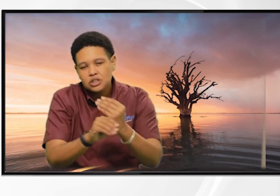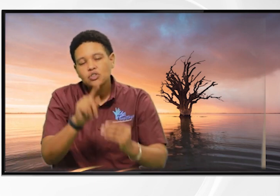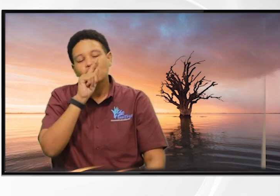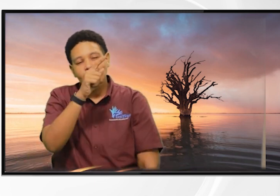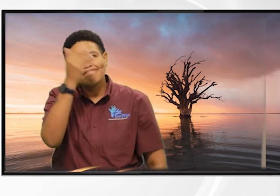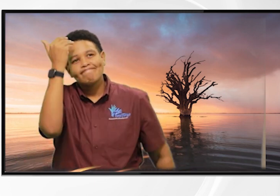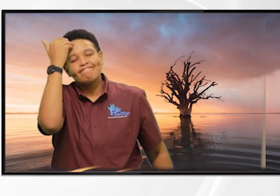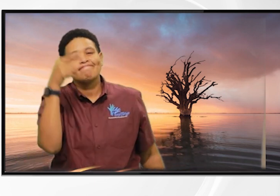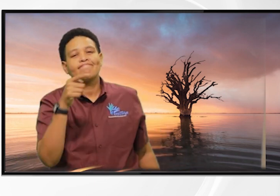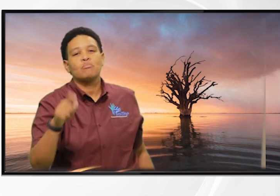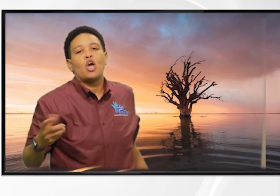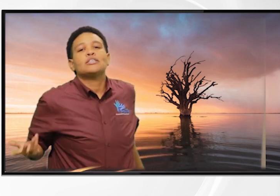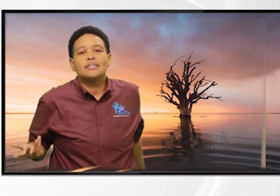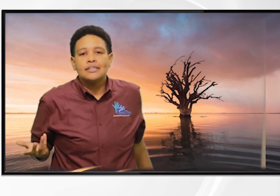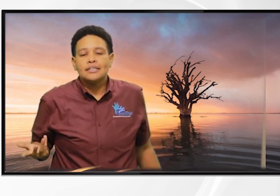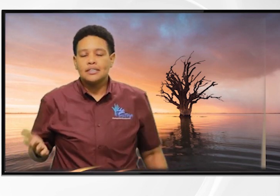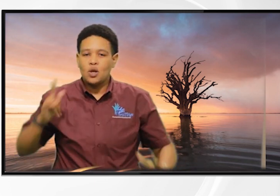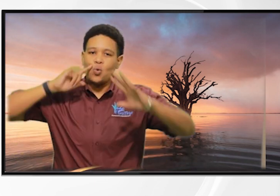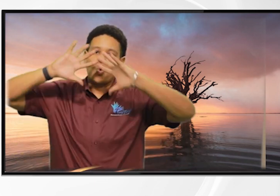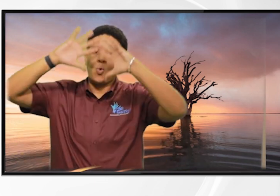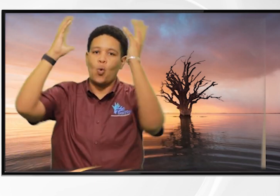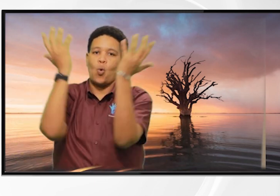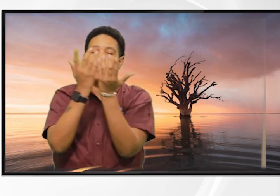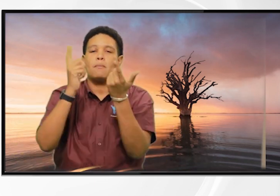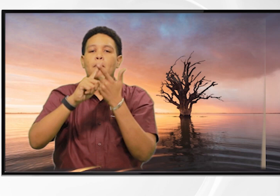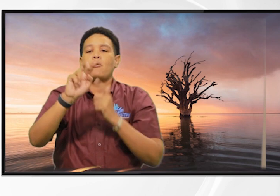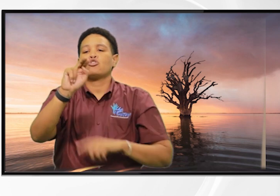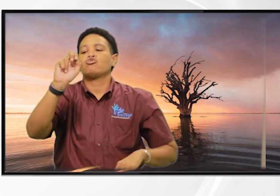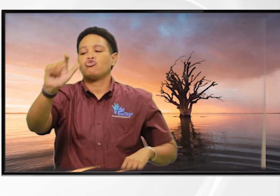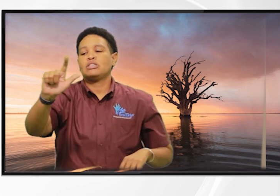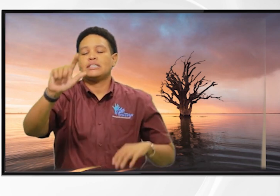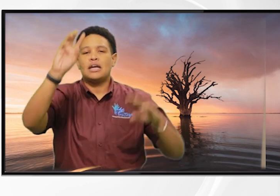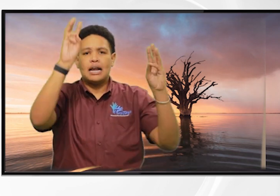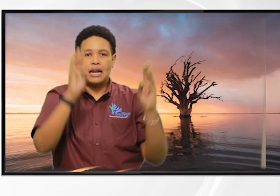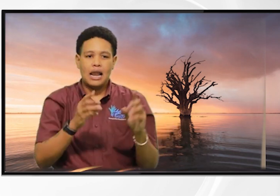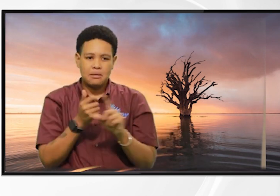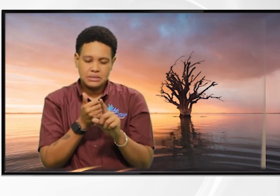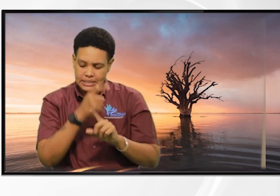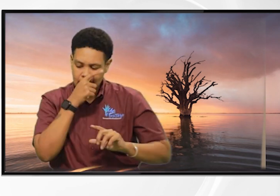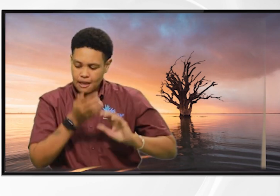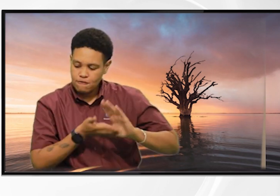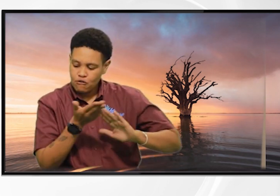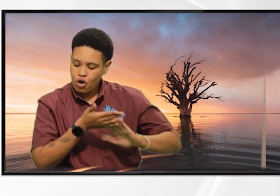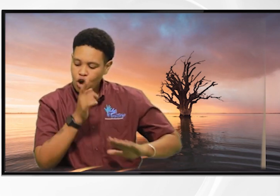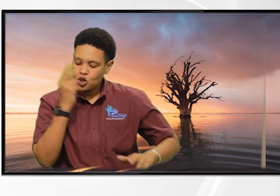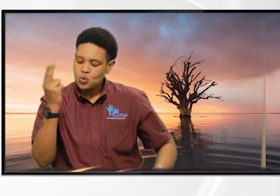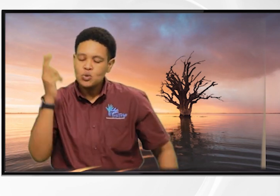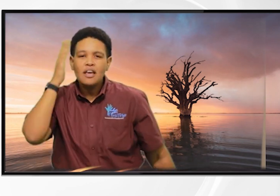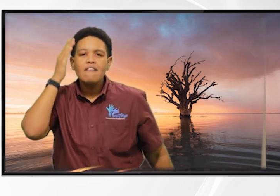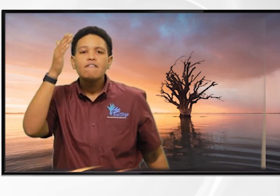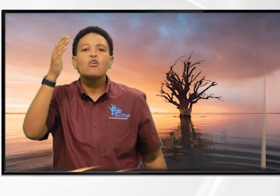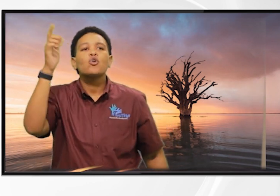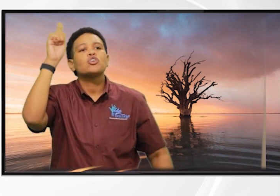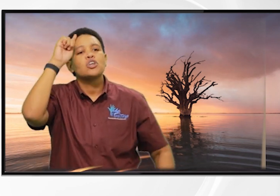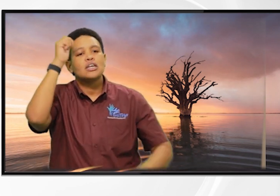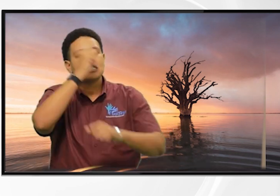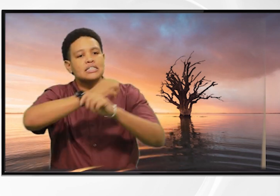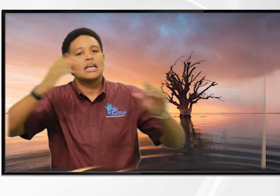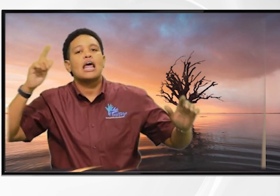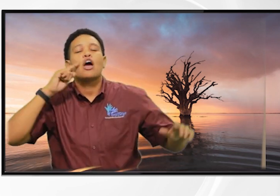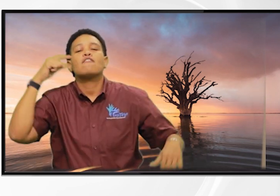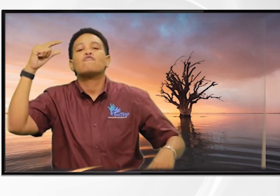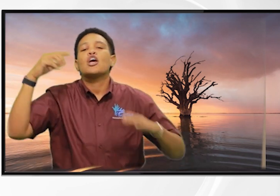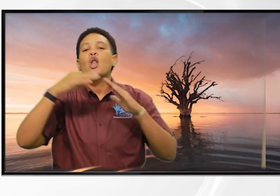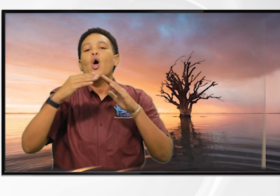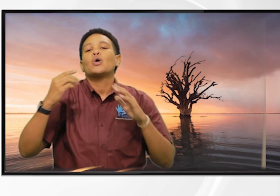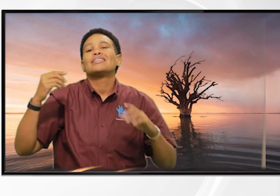accounted for. Global and regional climate models run using future scenarios of greenhouse gas